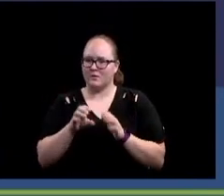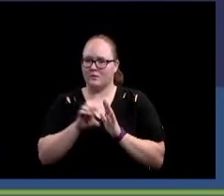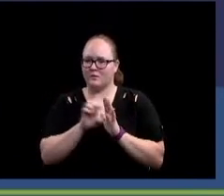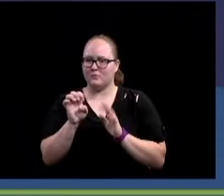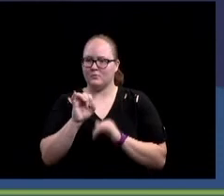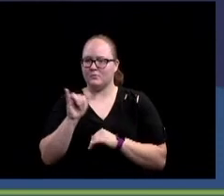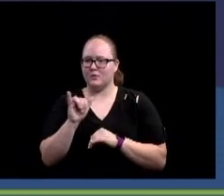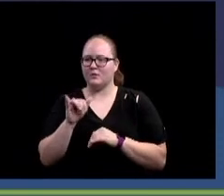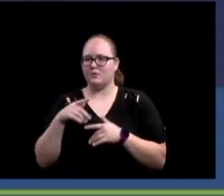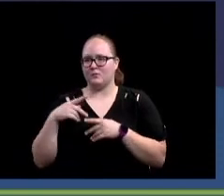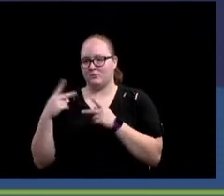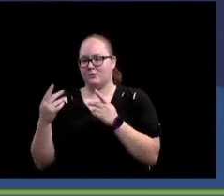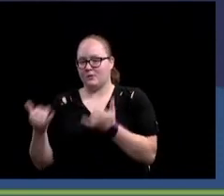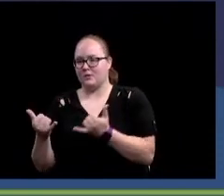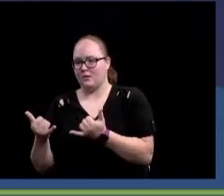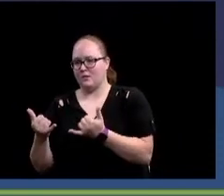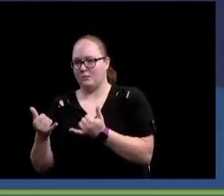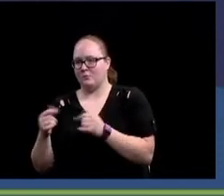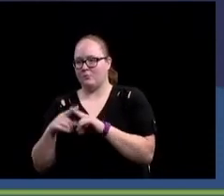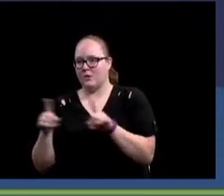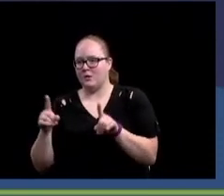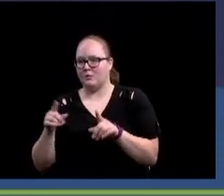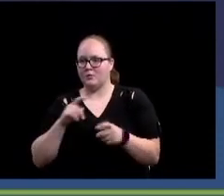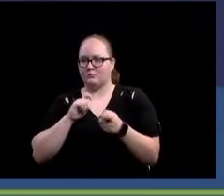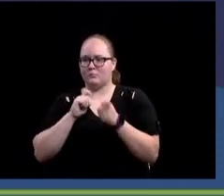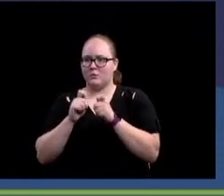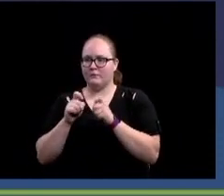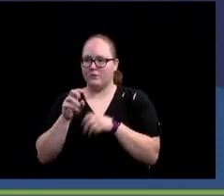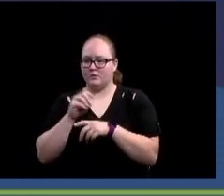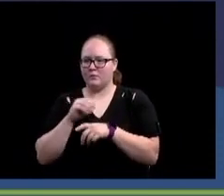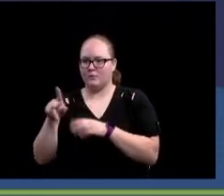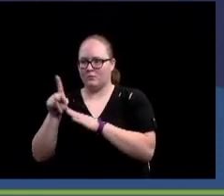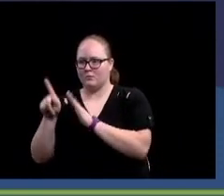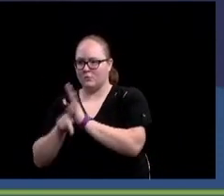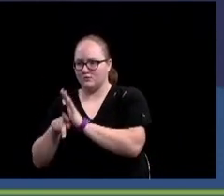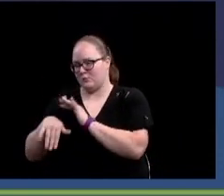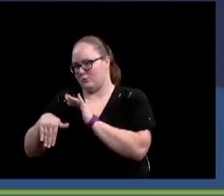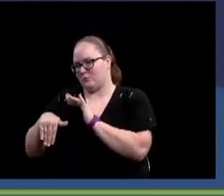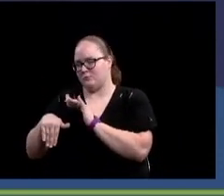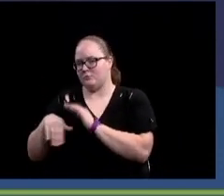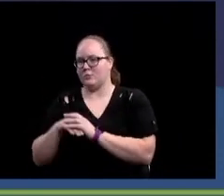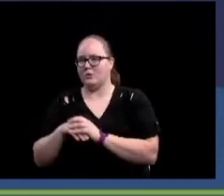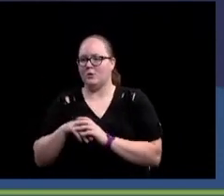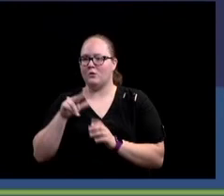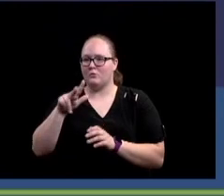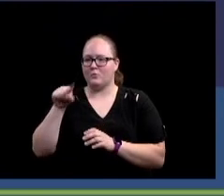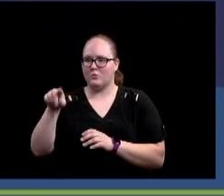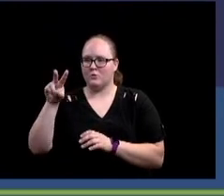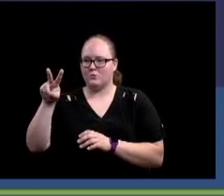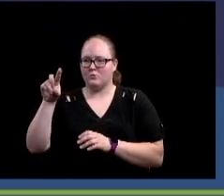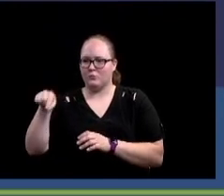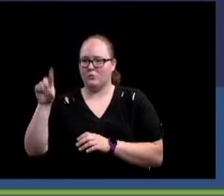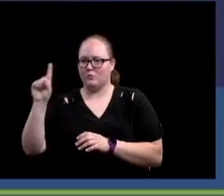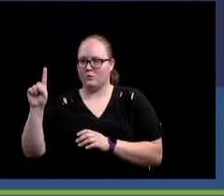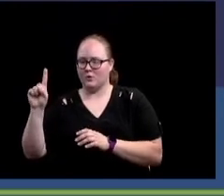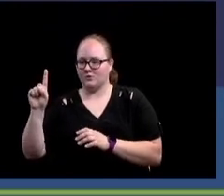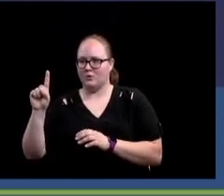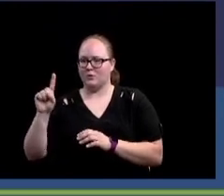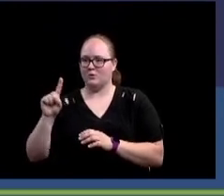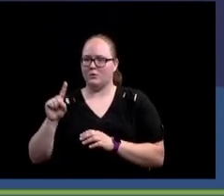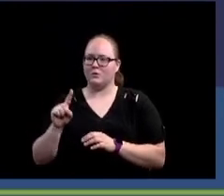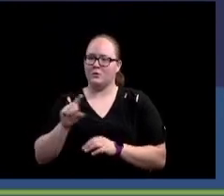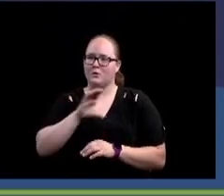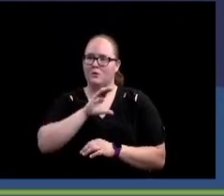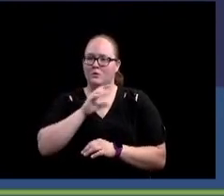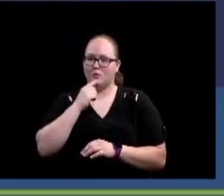policy. The next one is 3.2.1. Law enforcement agencies should encourage public engagement and collaboration, including